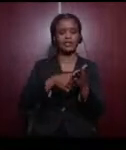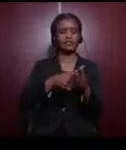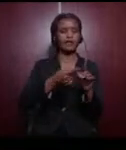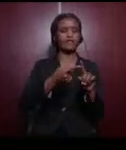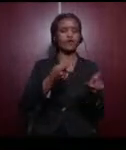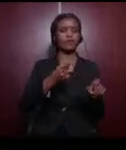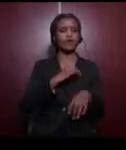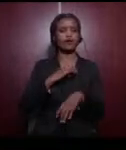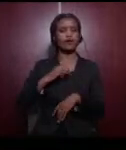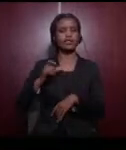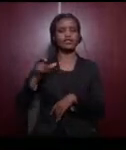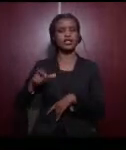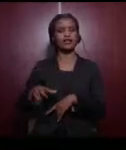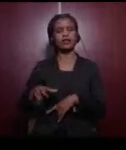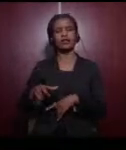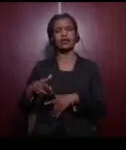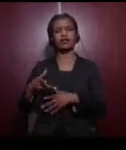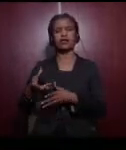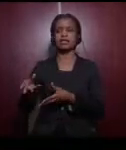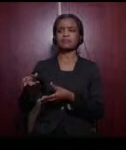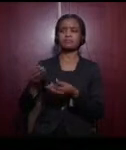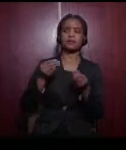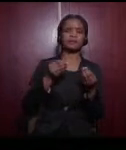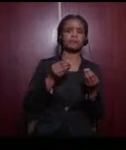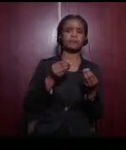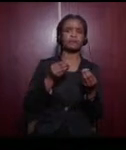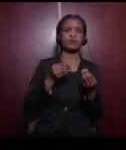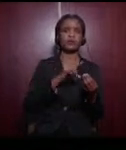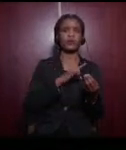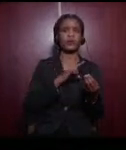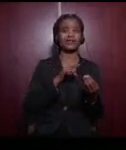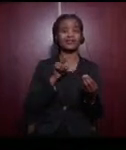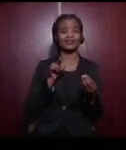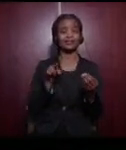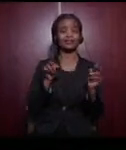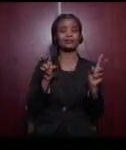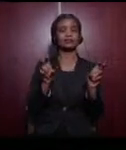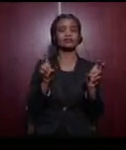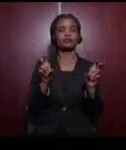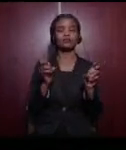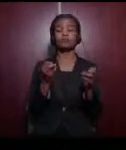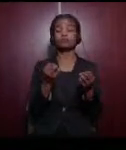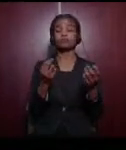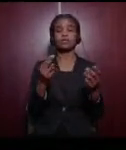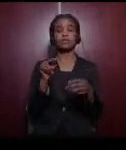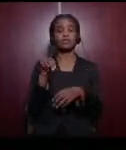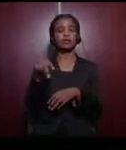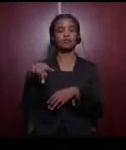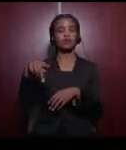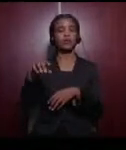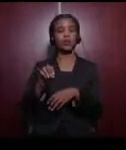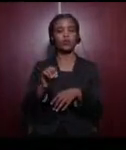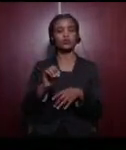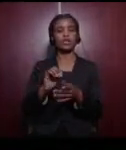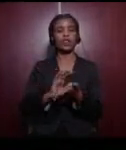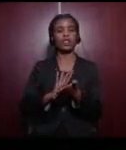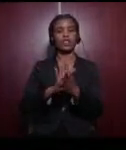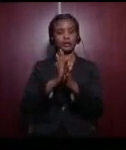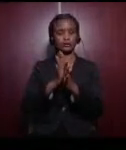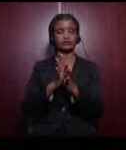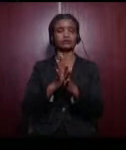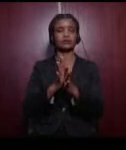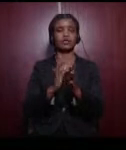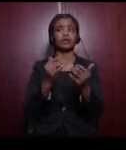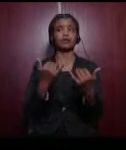So lento leyo I destroy ama NPO amaningi. So I wanted to ask, does the bill talk